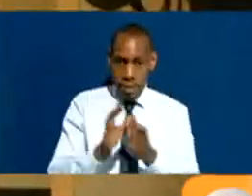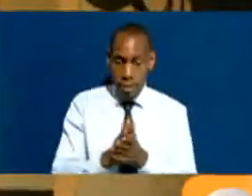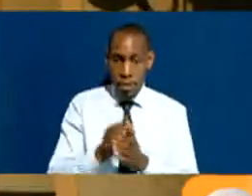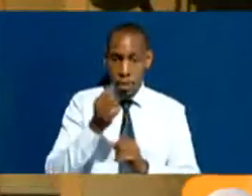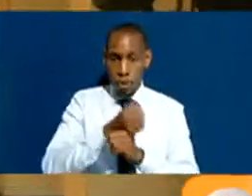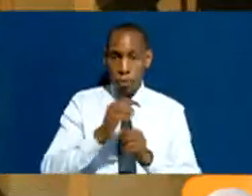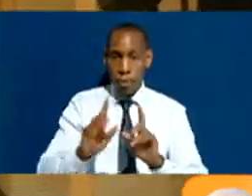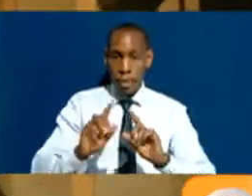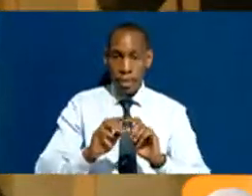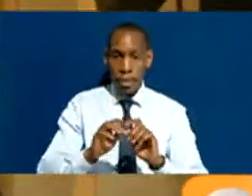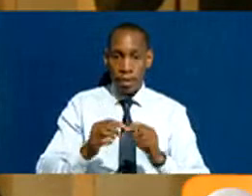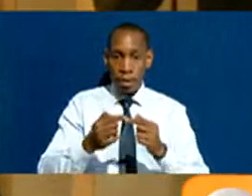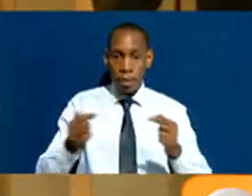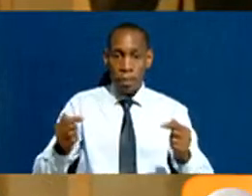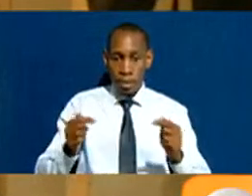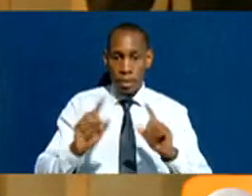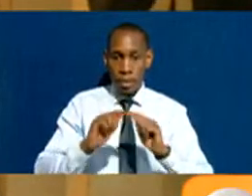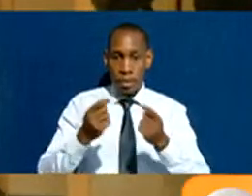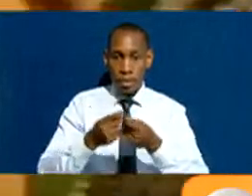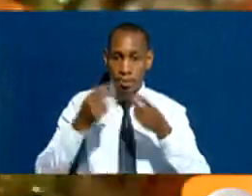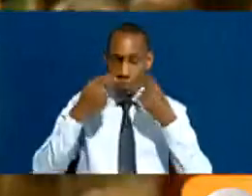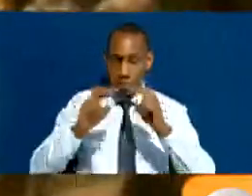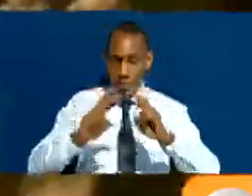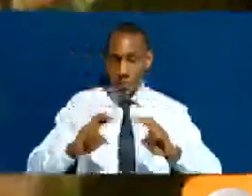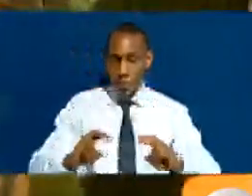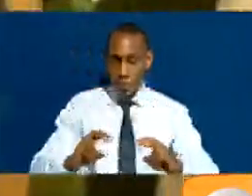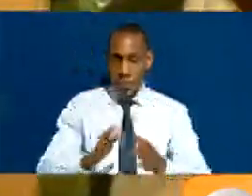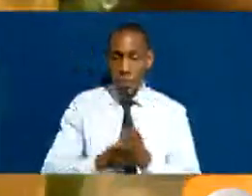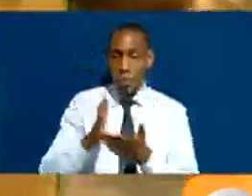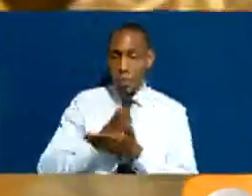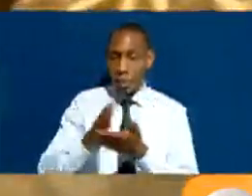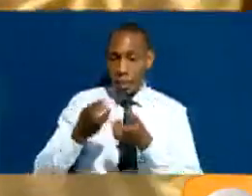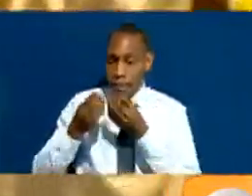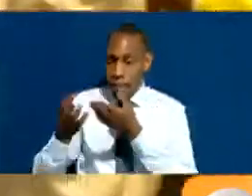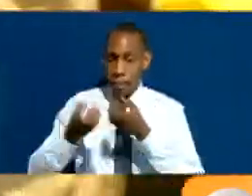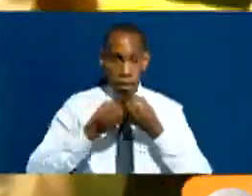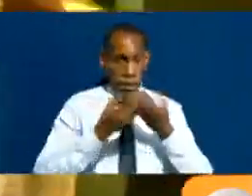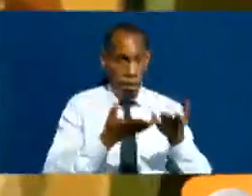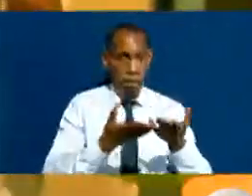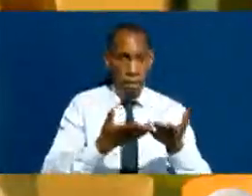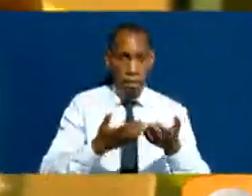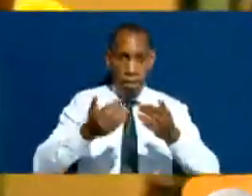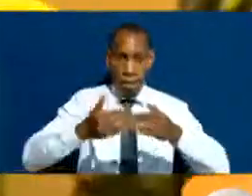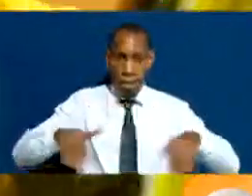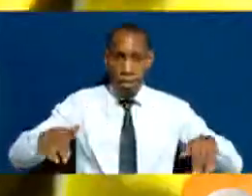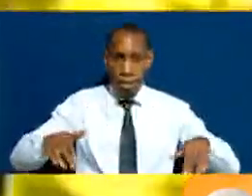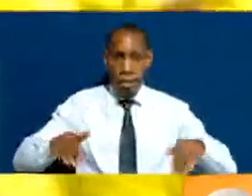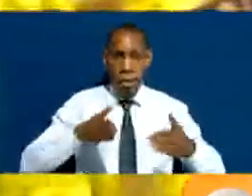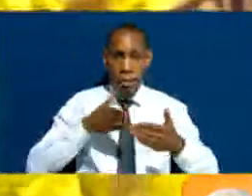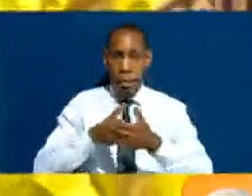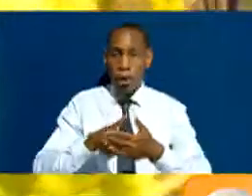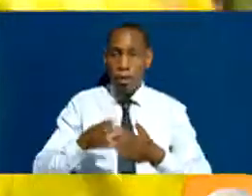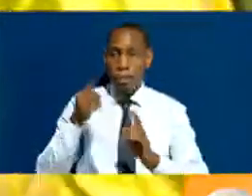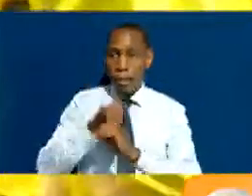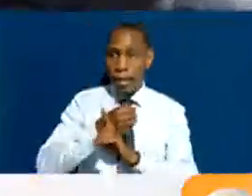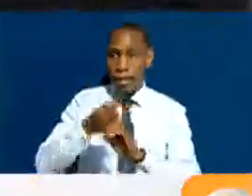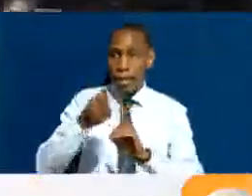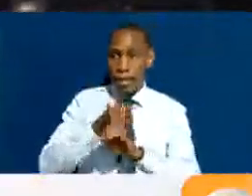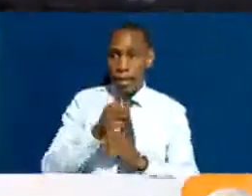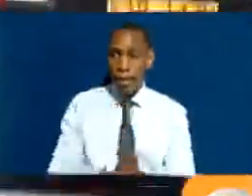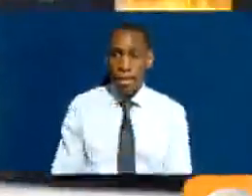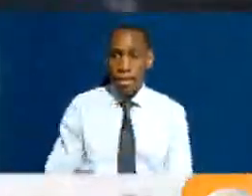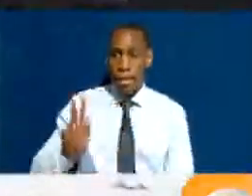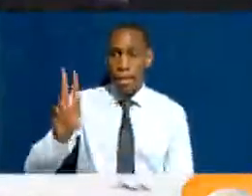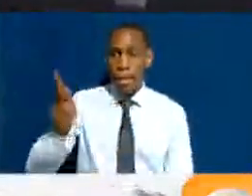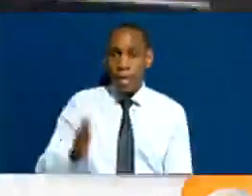the Multi-Agency Counterterrorism Investigative Unit to share information, neutralize and avert attacks. The Kenyan